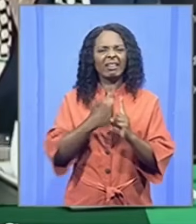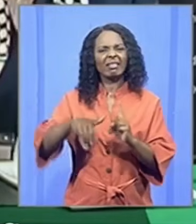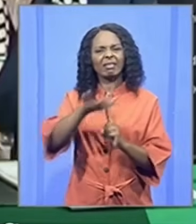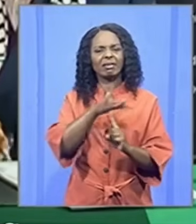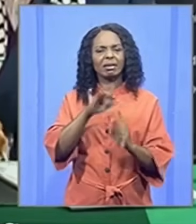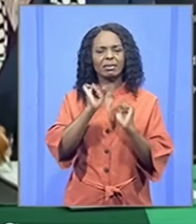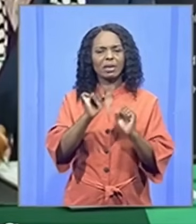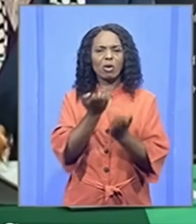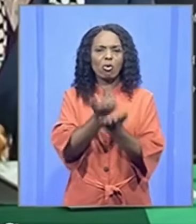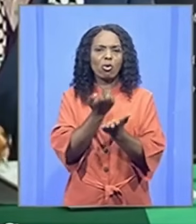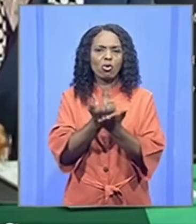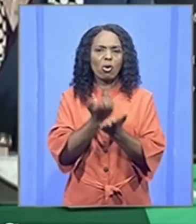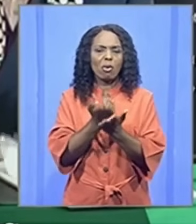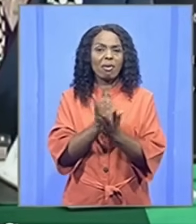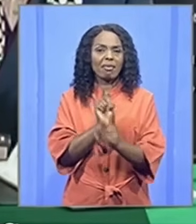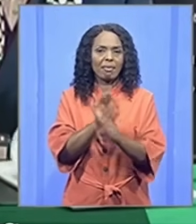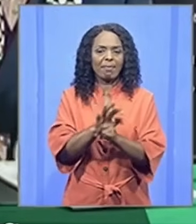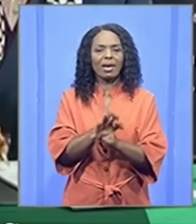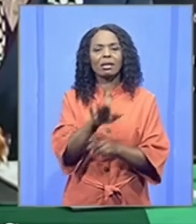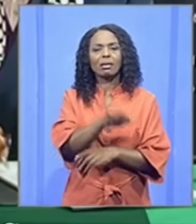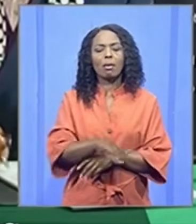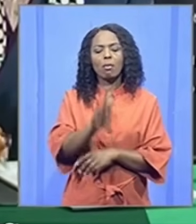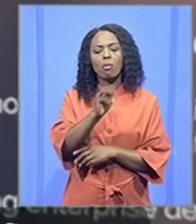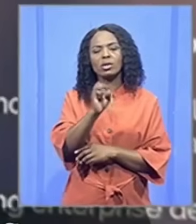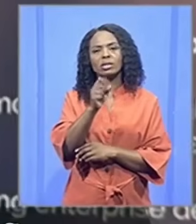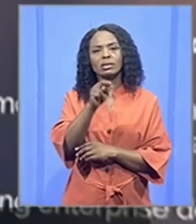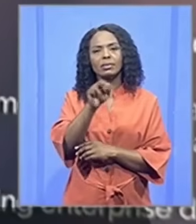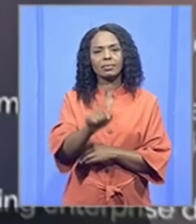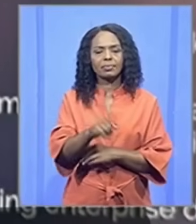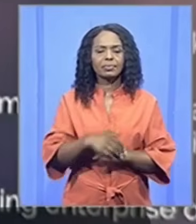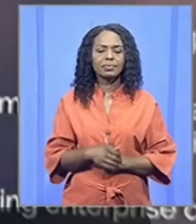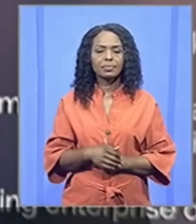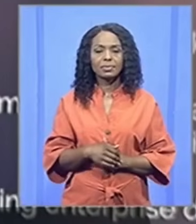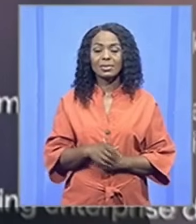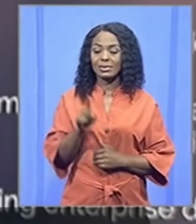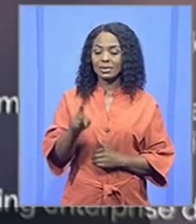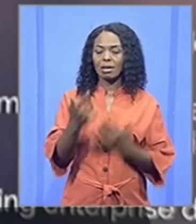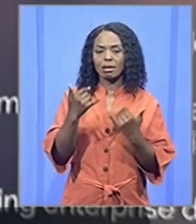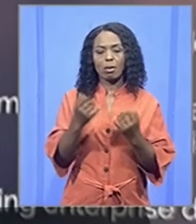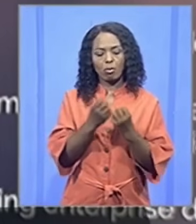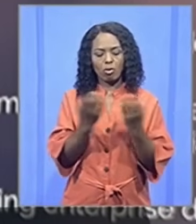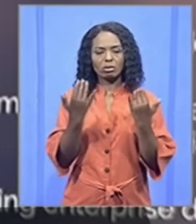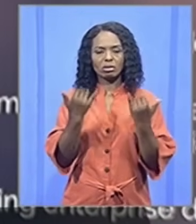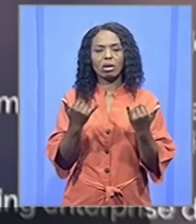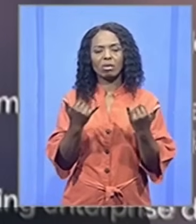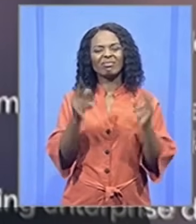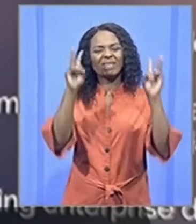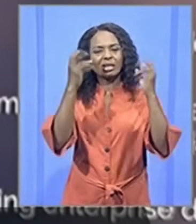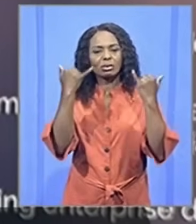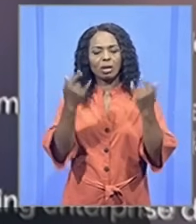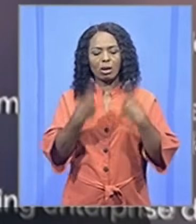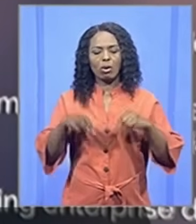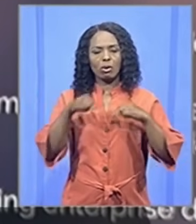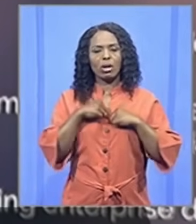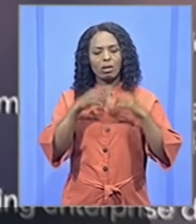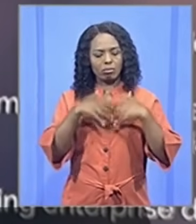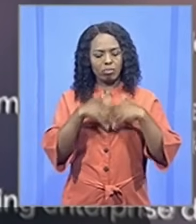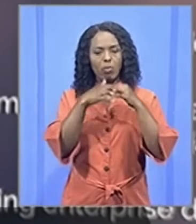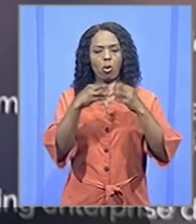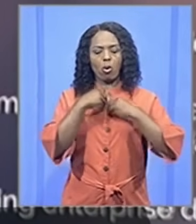tša ikonomi ka mosina makgato. This signing ceremony signifies the giant step in terms of us firming up our